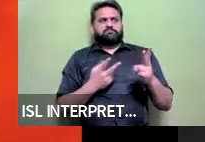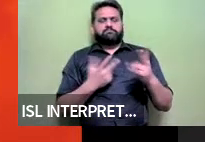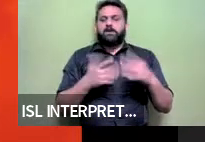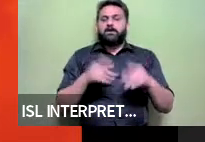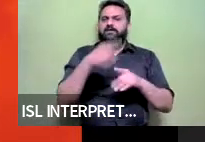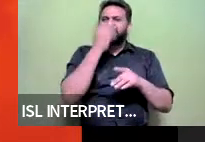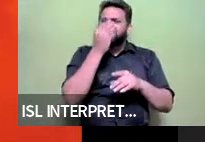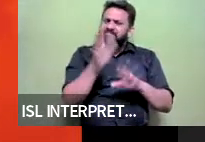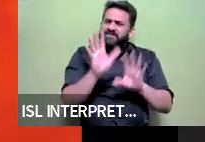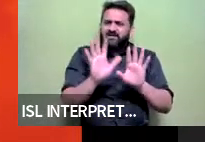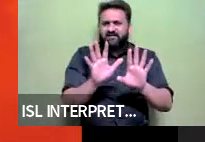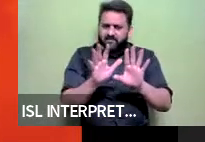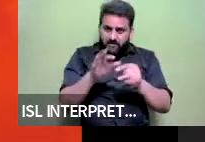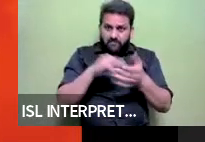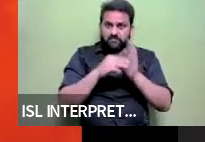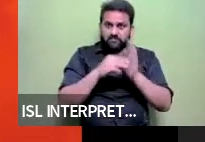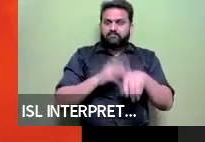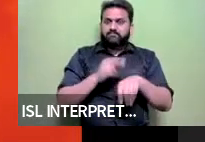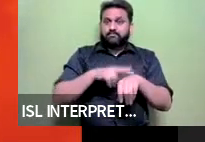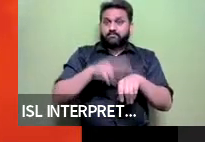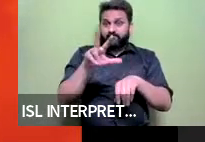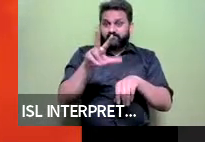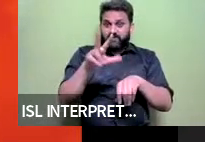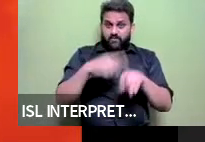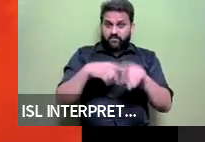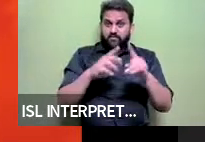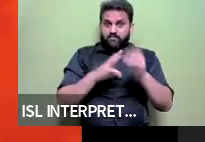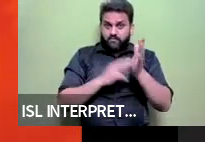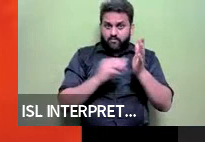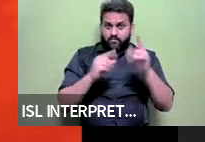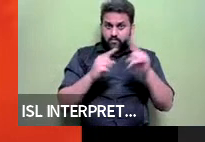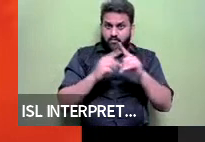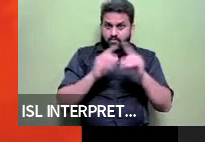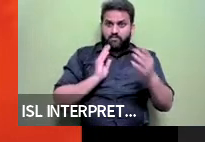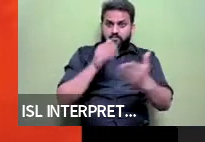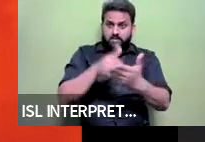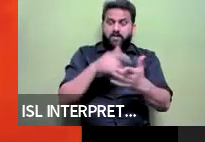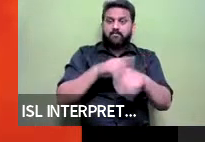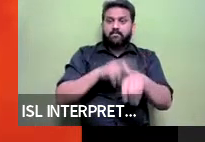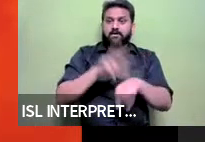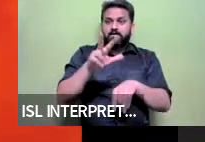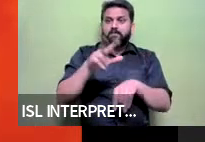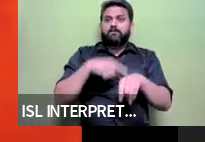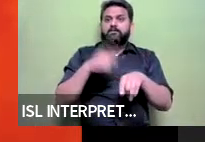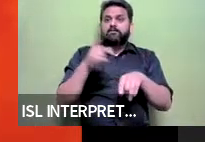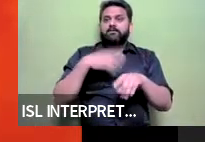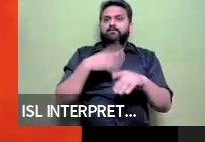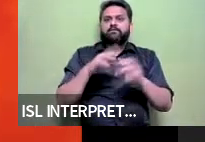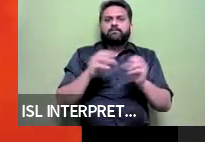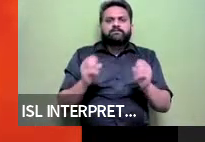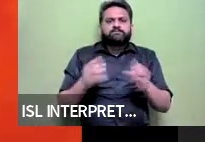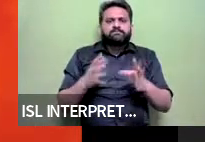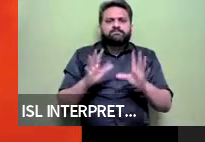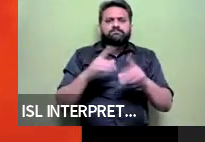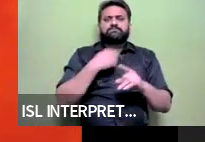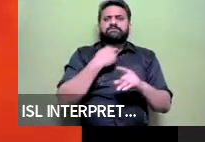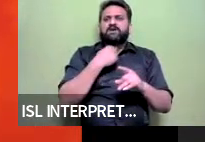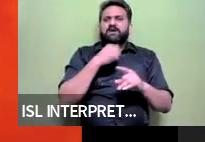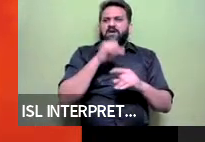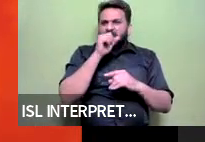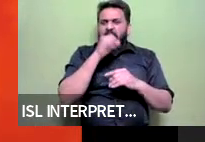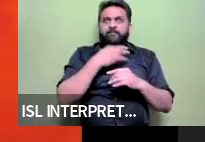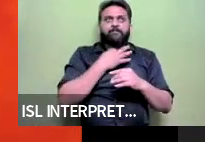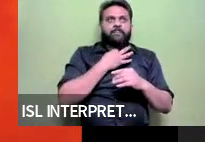simple. 8 o'clock mood, if you are coming and you started that, you have not spoken, your throat is completely